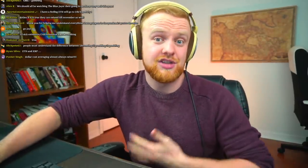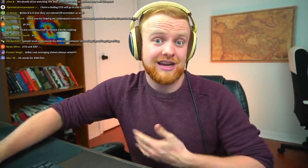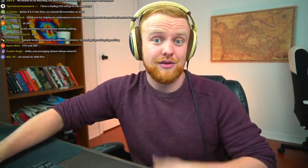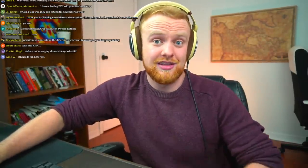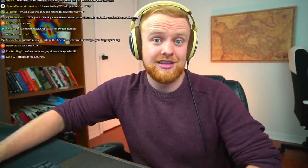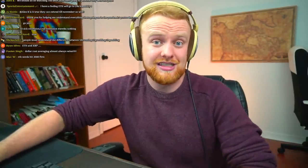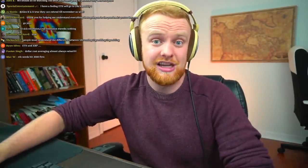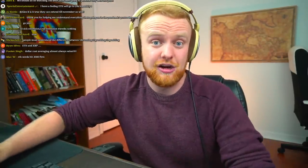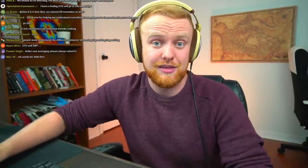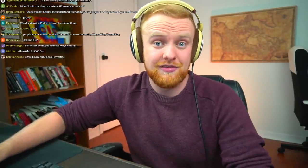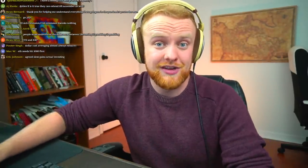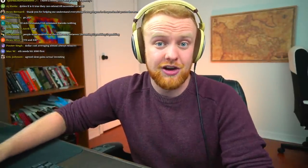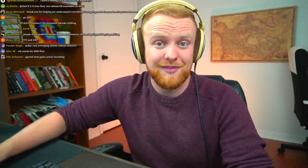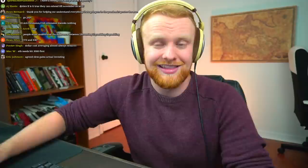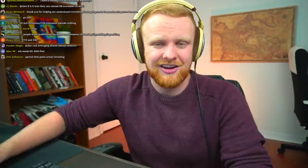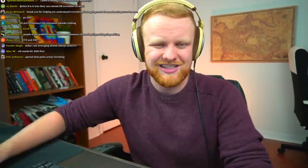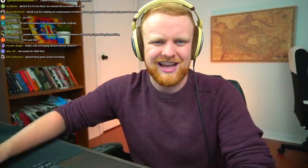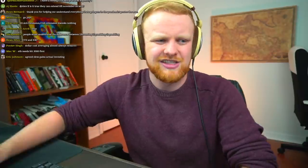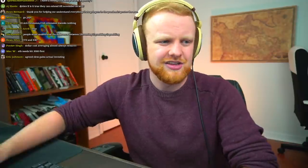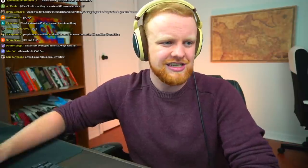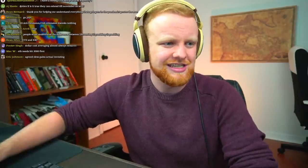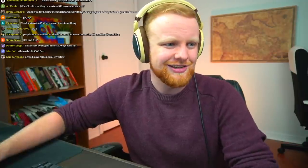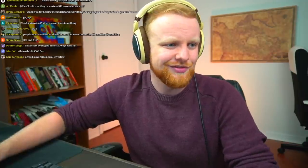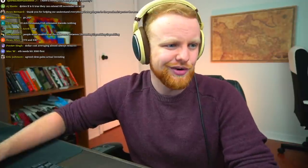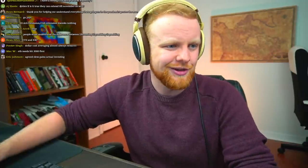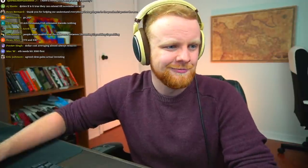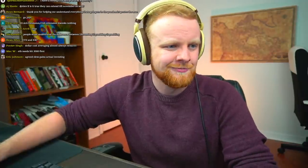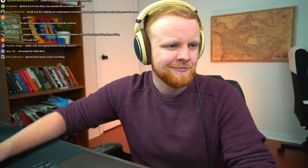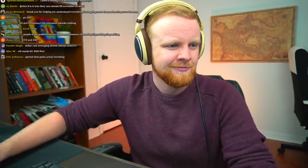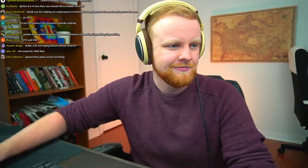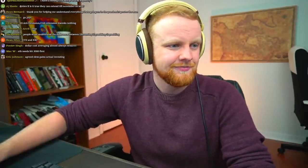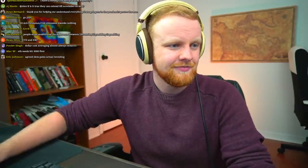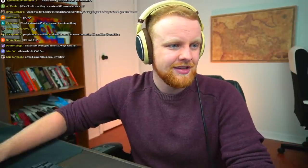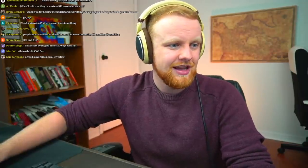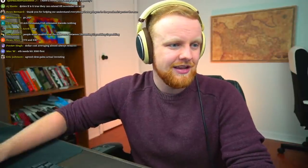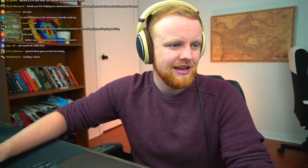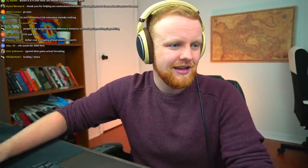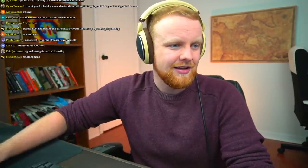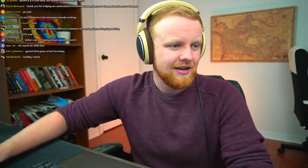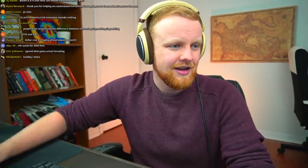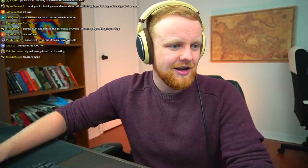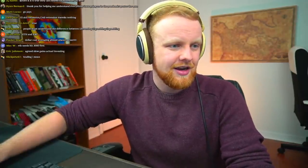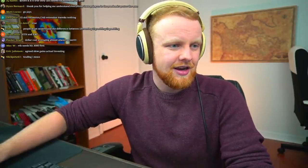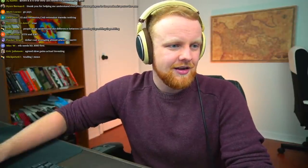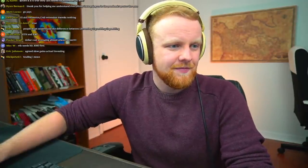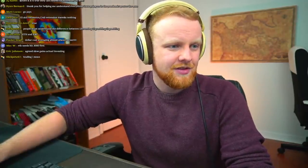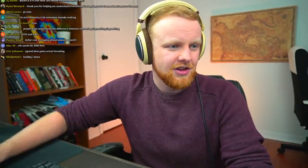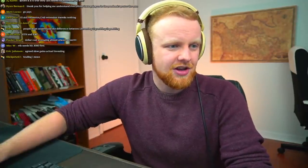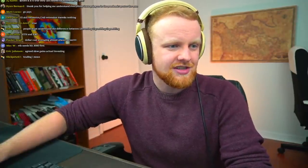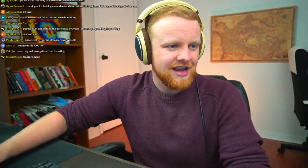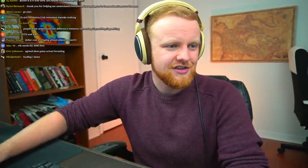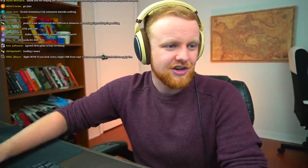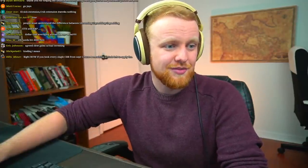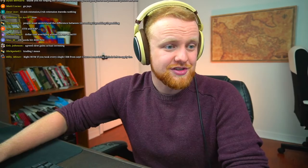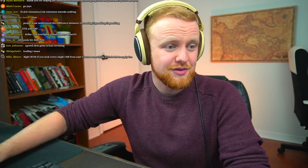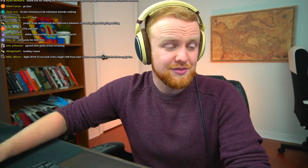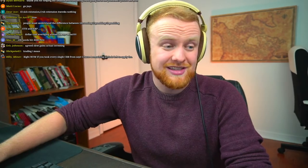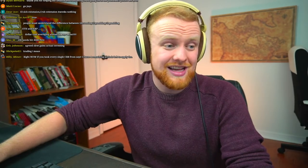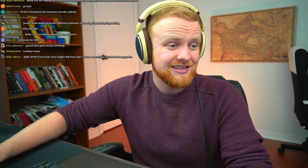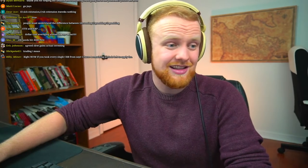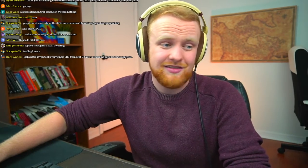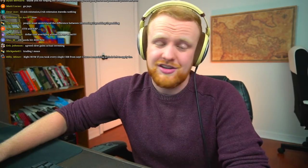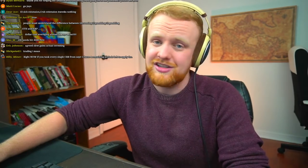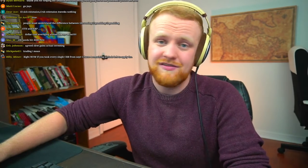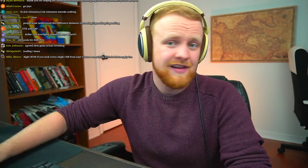live stream. Check out the CRB video I made there, because that has all the details for you. Yeah. Dollar cost averaging almost always